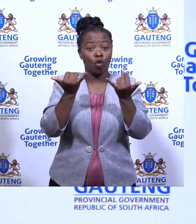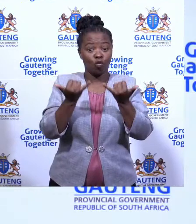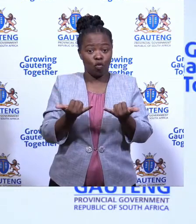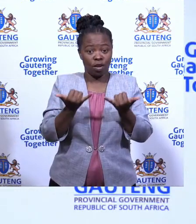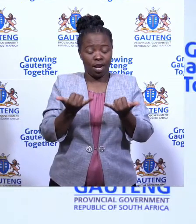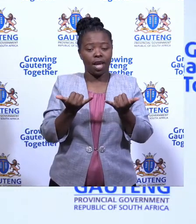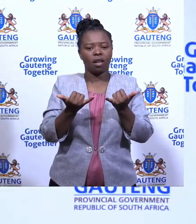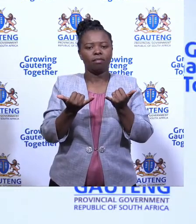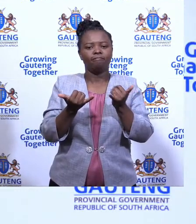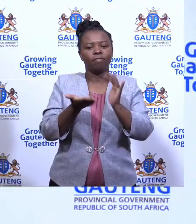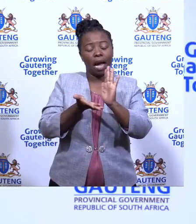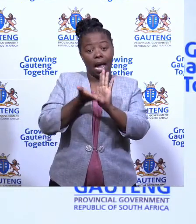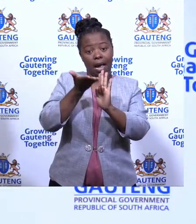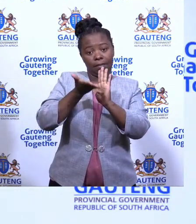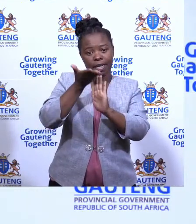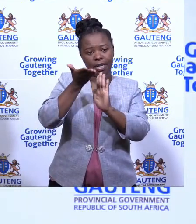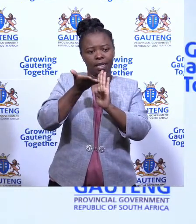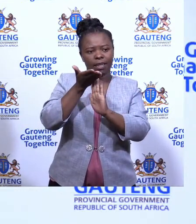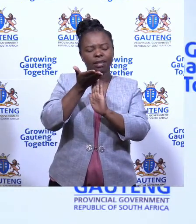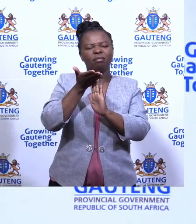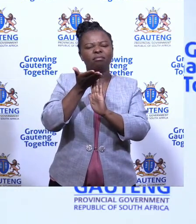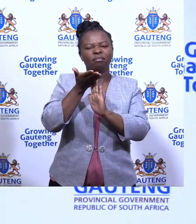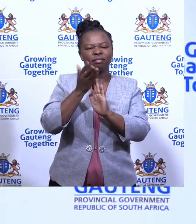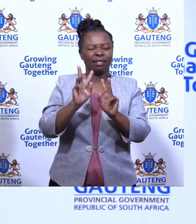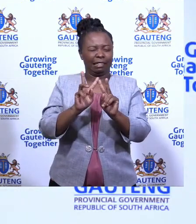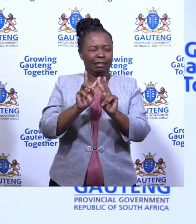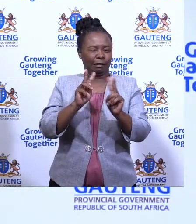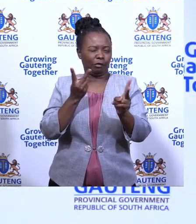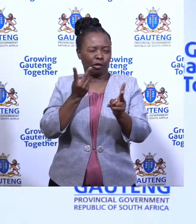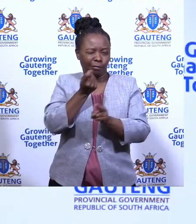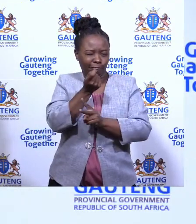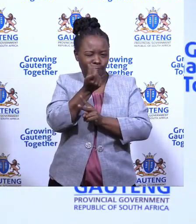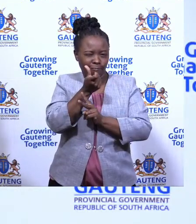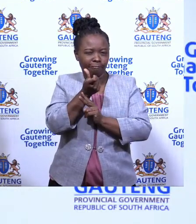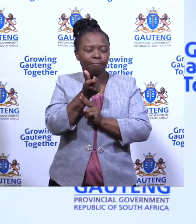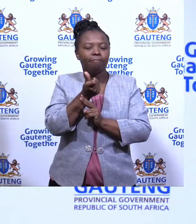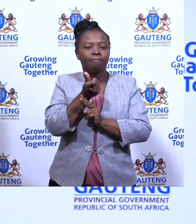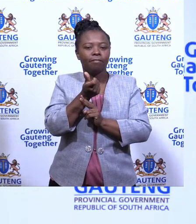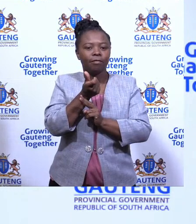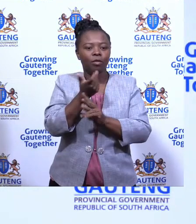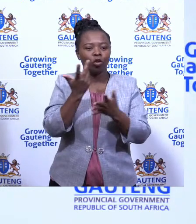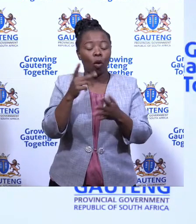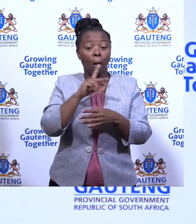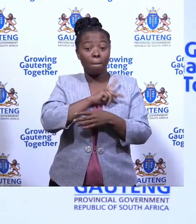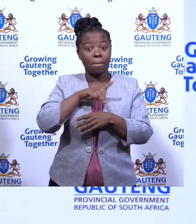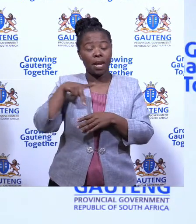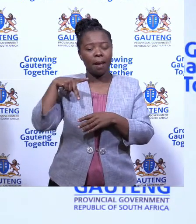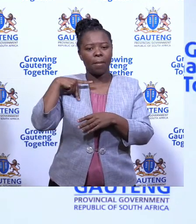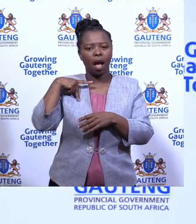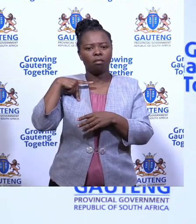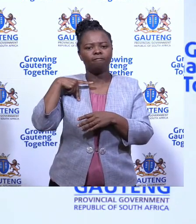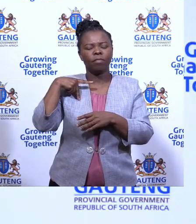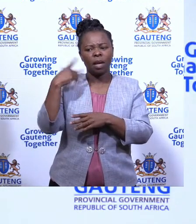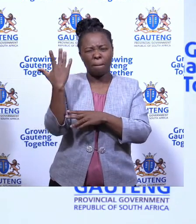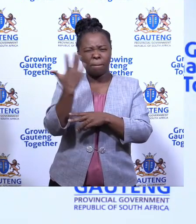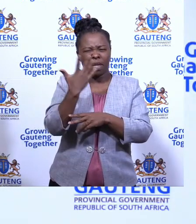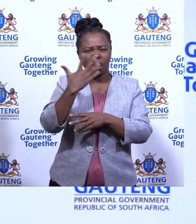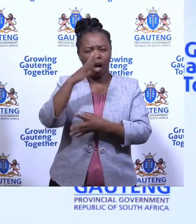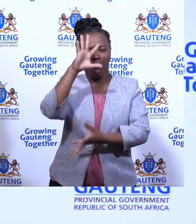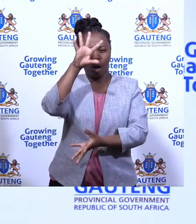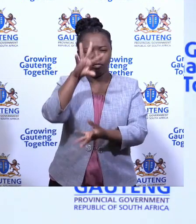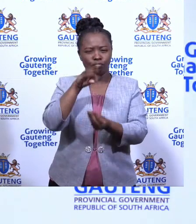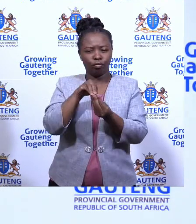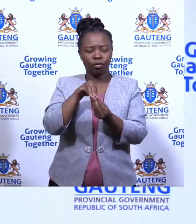our briefing slightly differently. So the Premier will not do the entire presentation that we